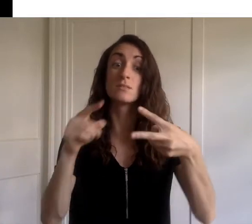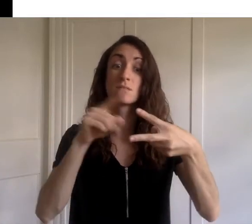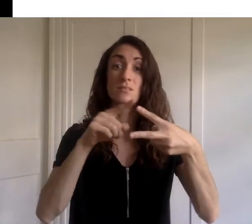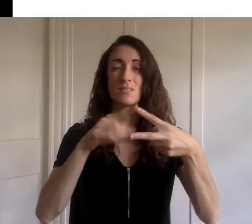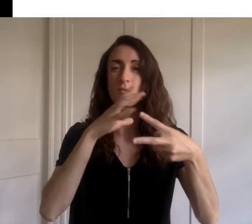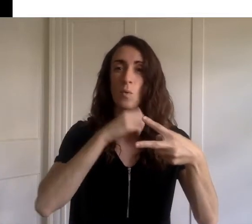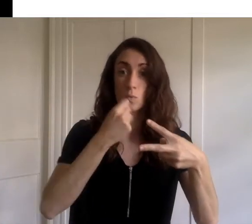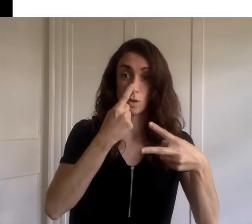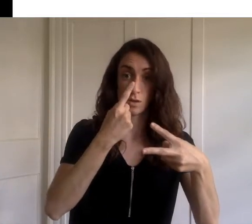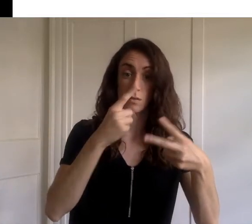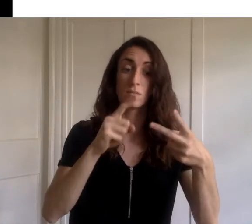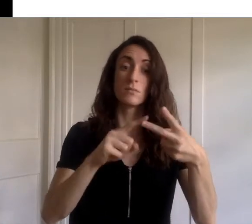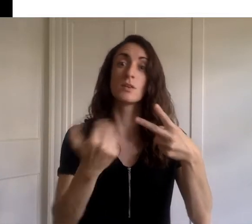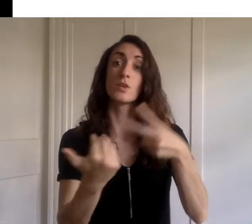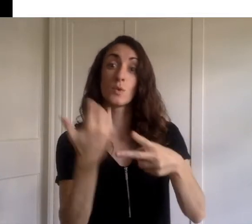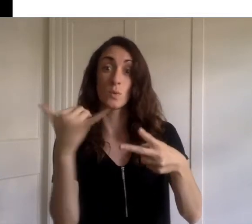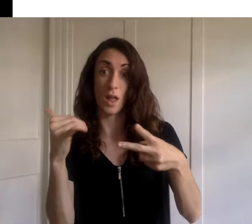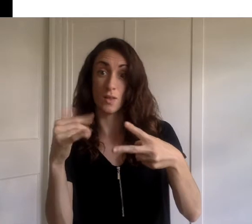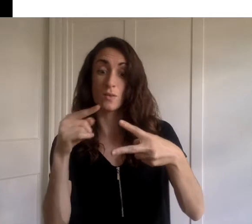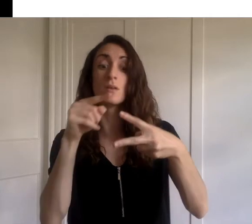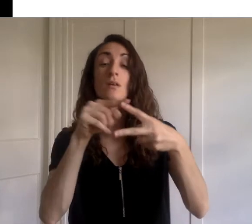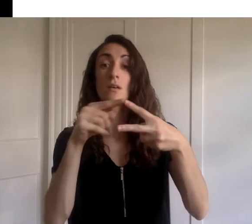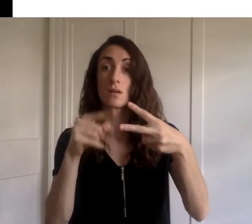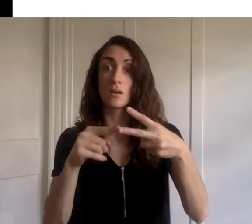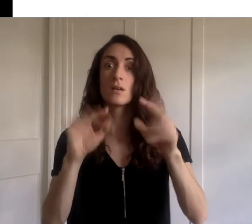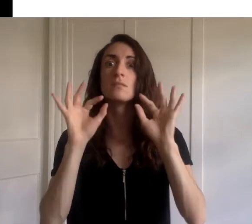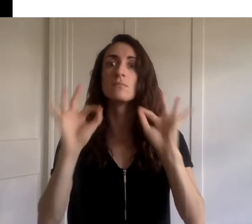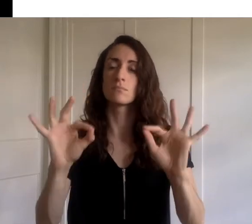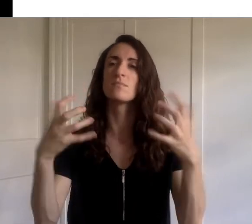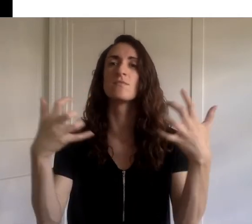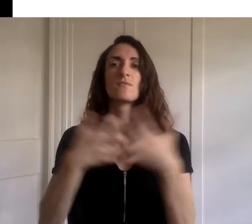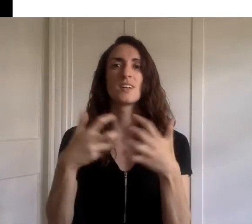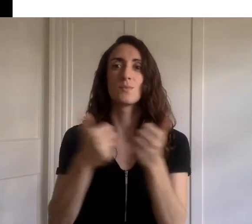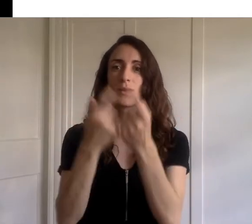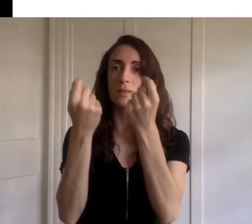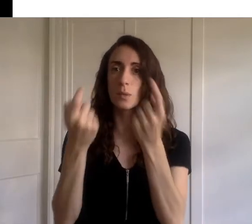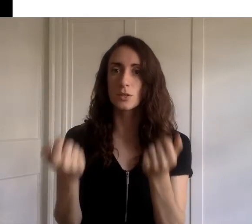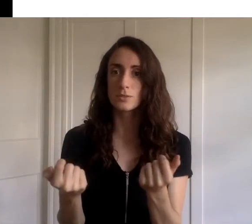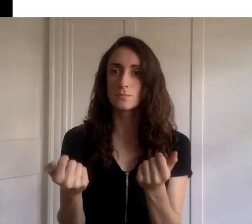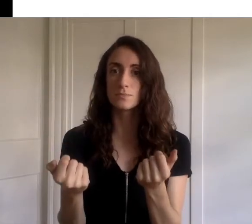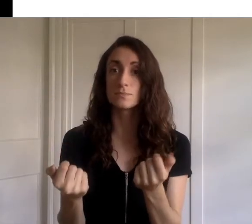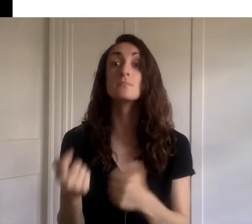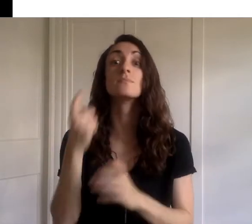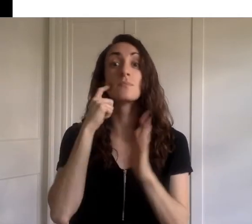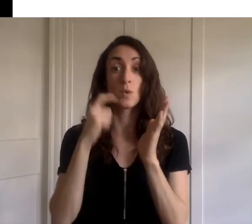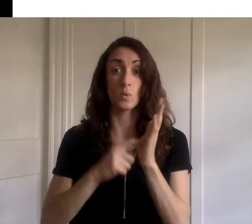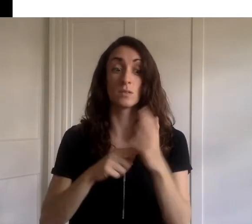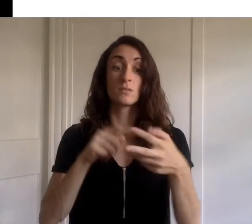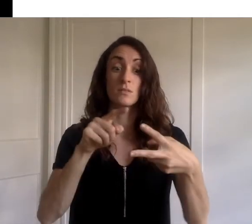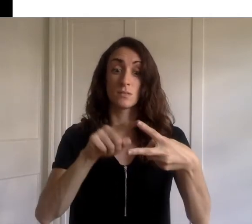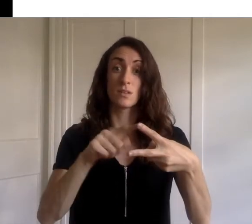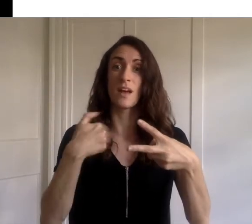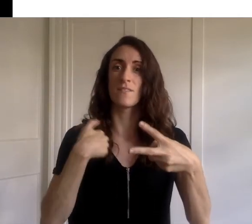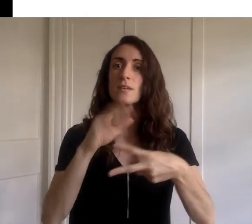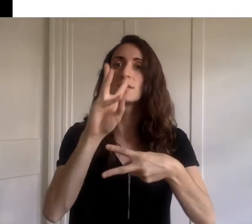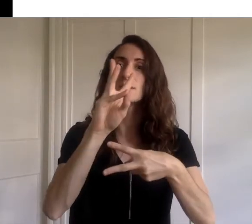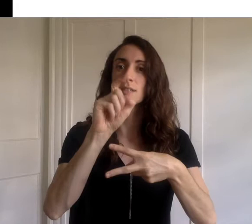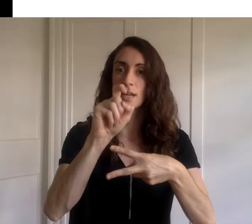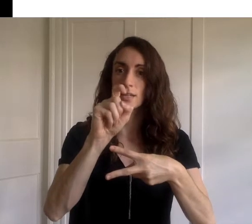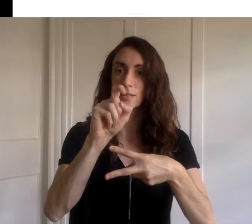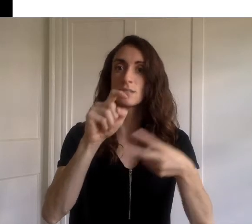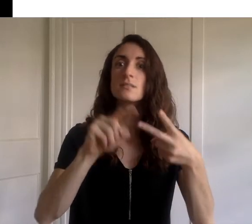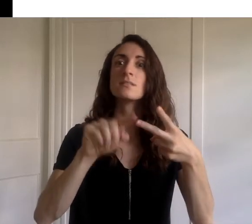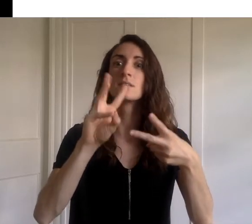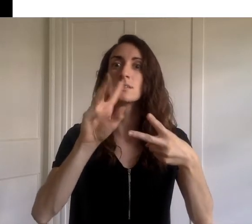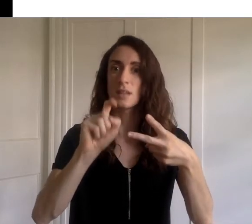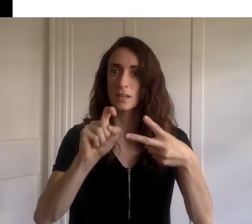one from the original pair and one new one. And now we have a good candidate for the elimination method because the x coefficients are negative